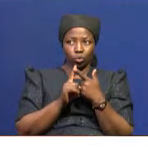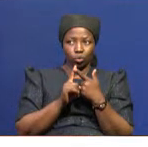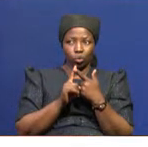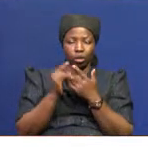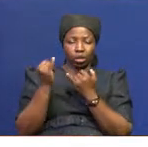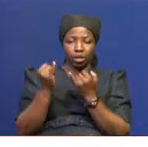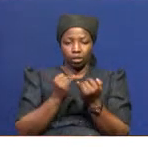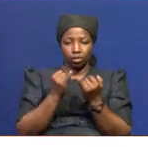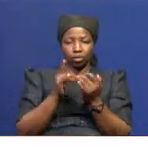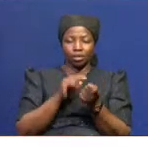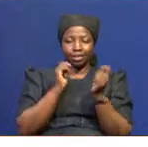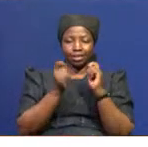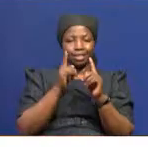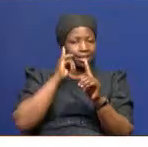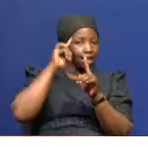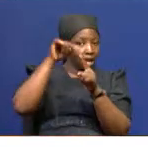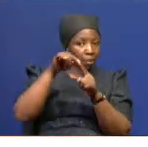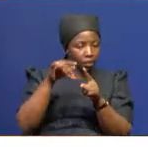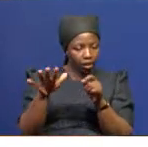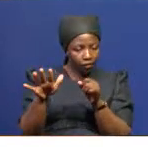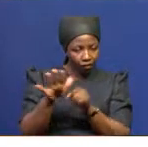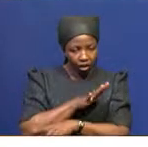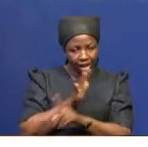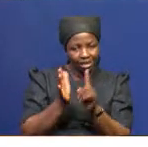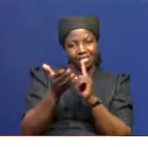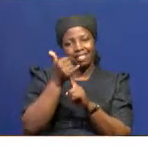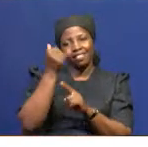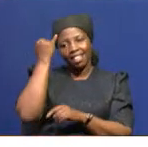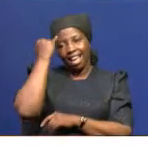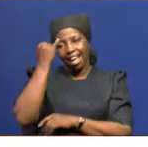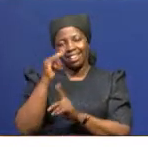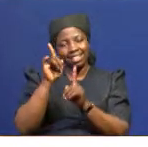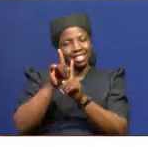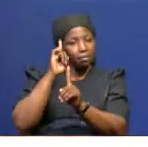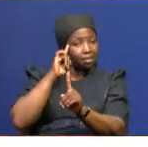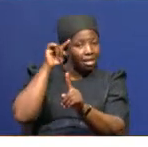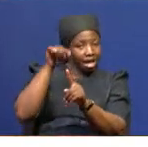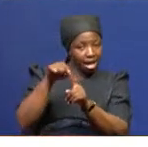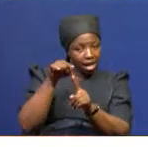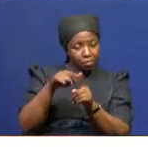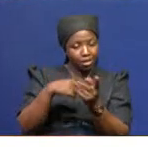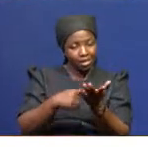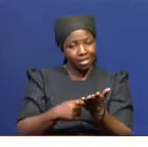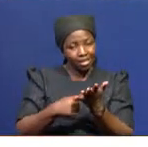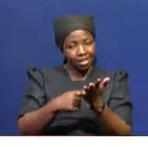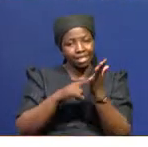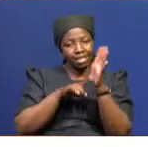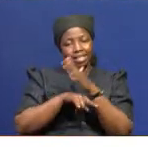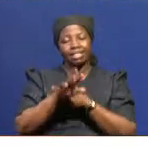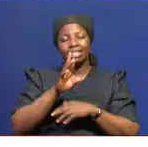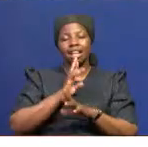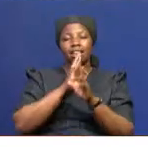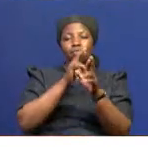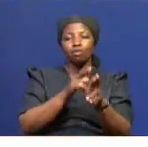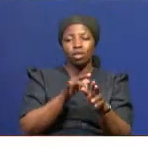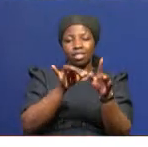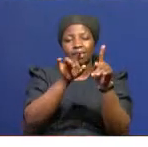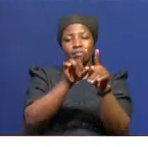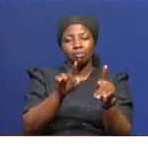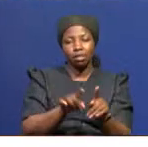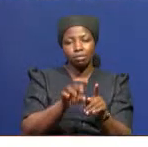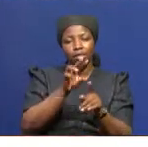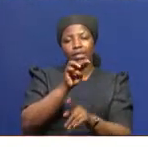reforms aimed at fully realizing the ideals and aspirations espoused in the task force report and the